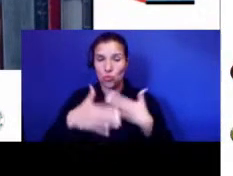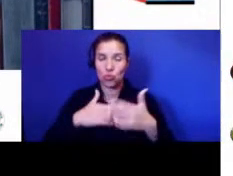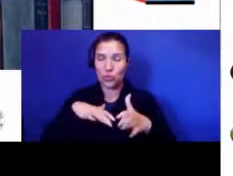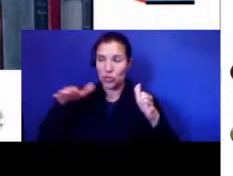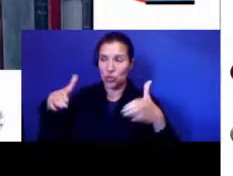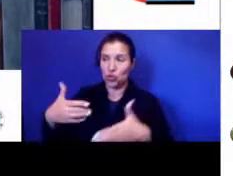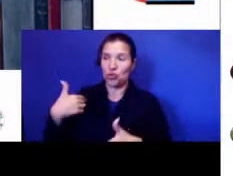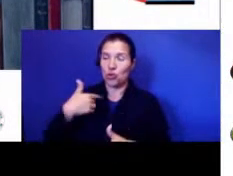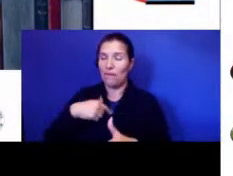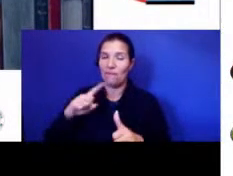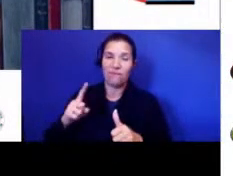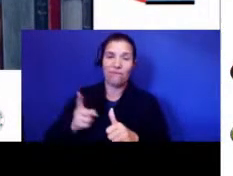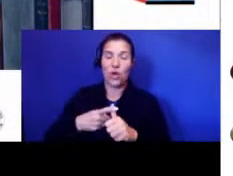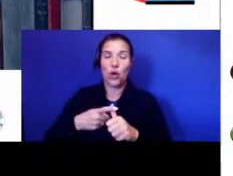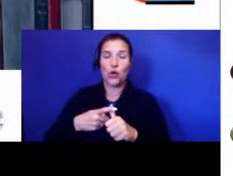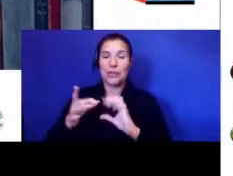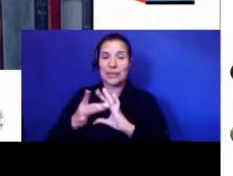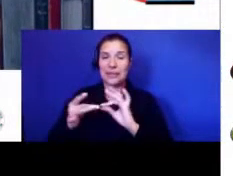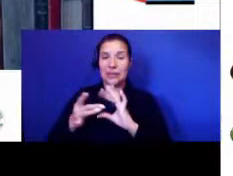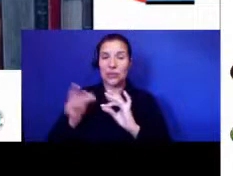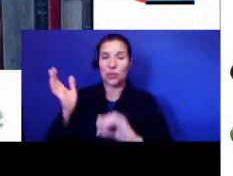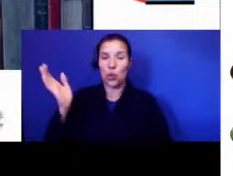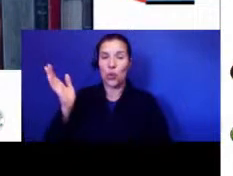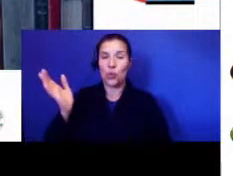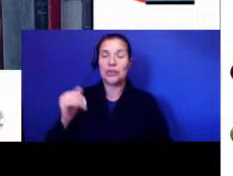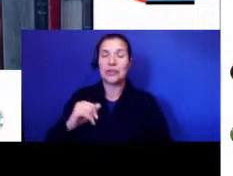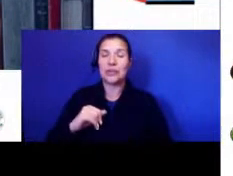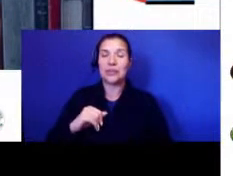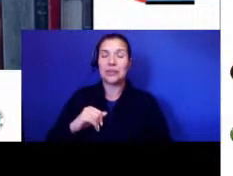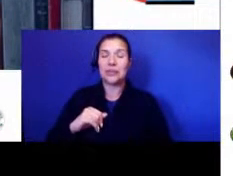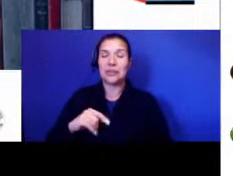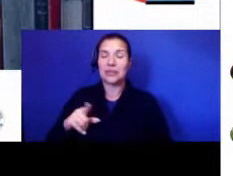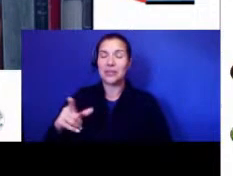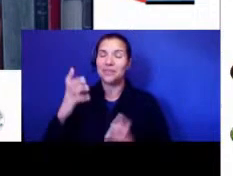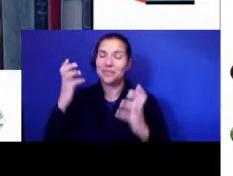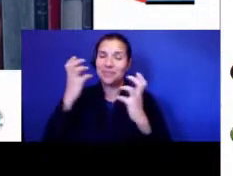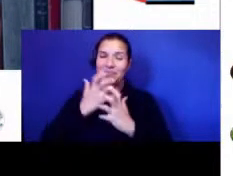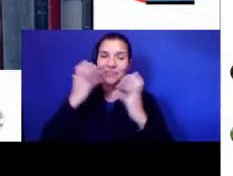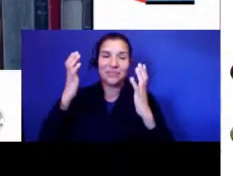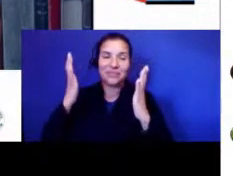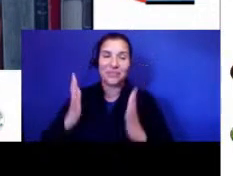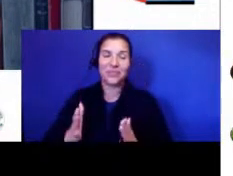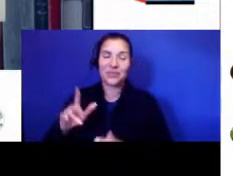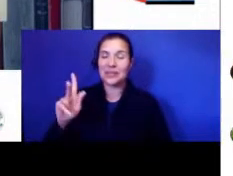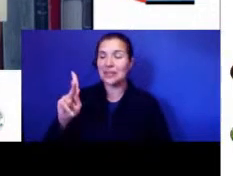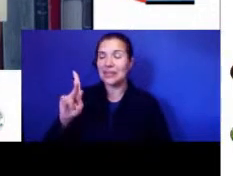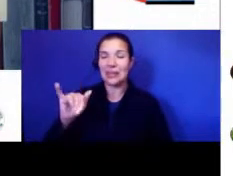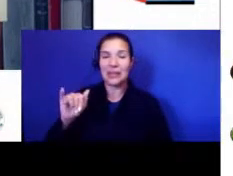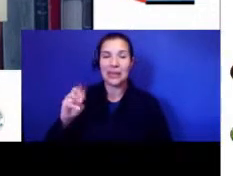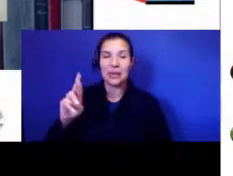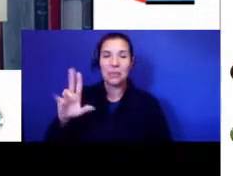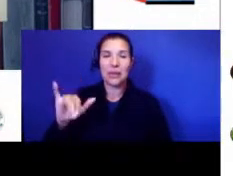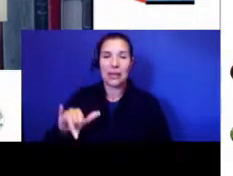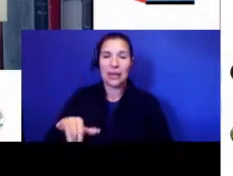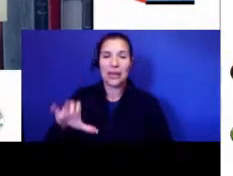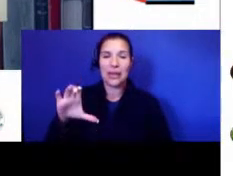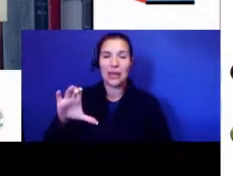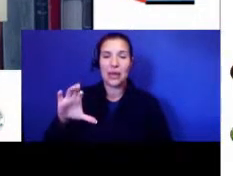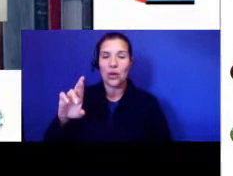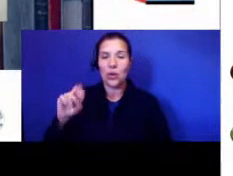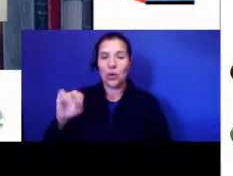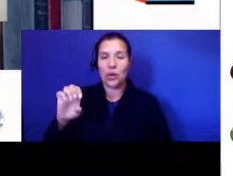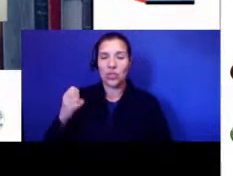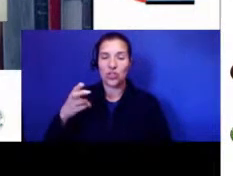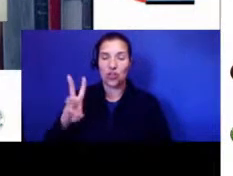our first keynote, the incomparable Kimberly Crenshaw. Dr. Crenshaw is